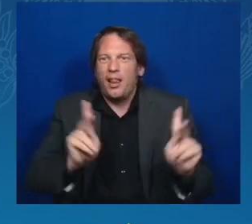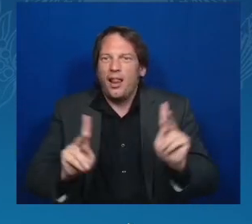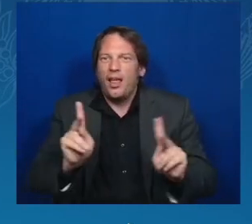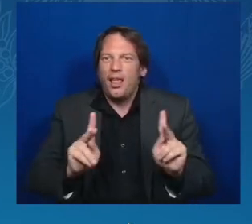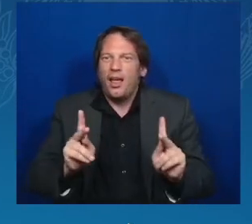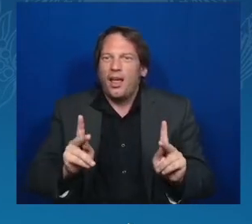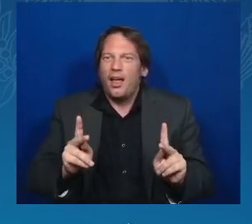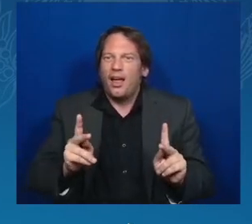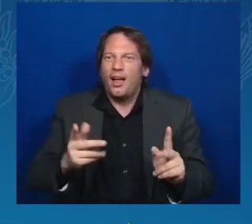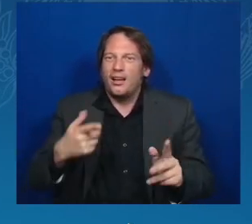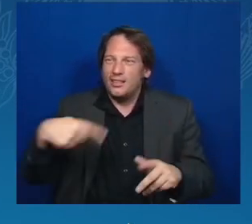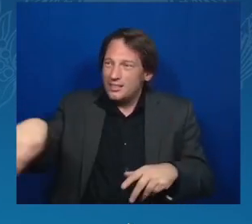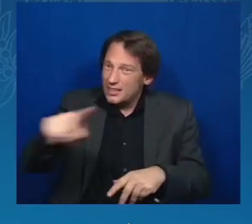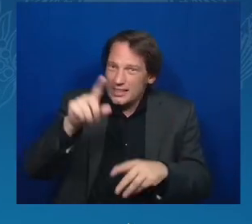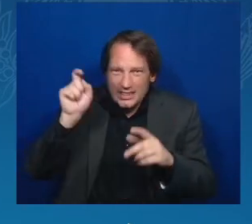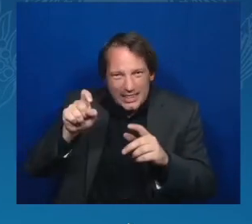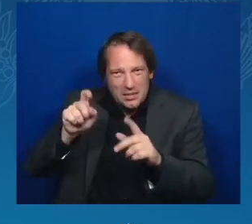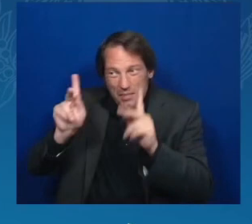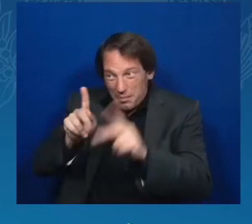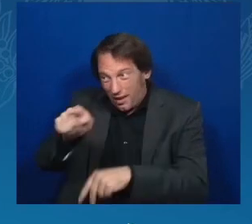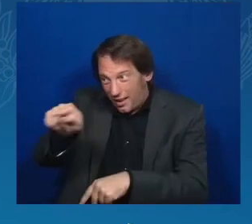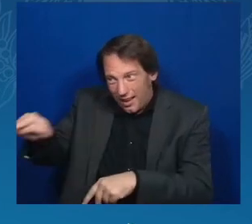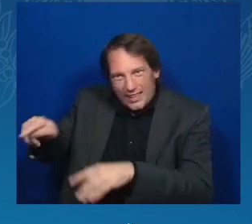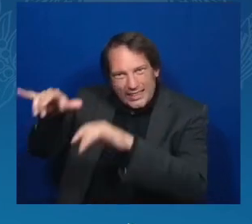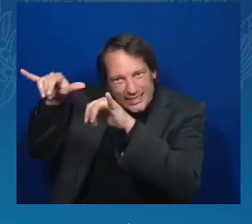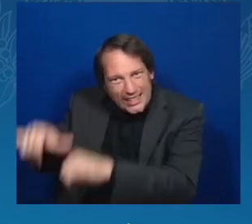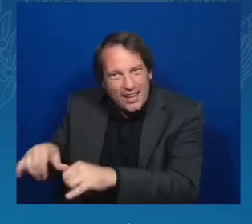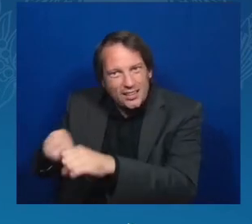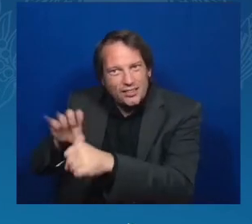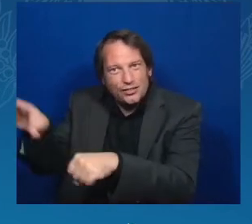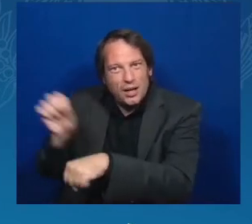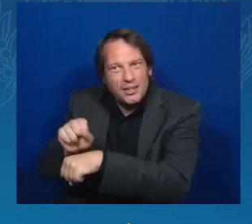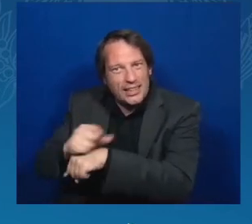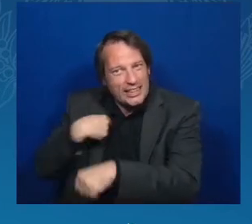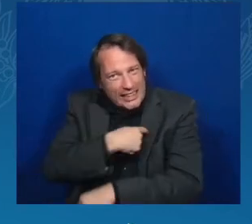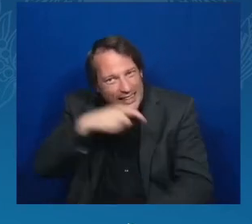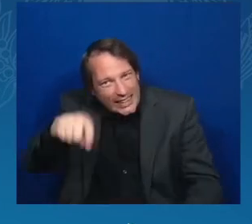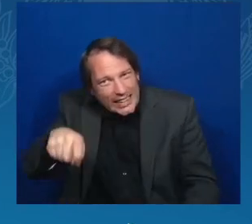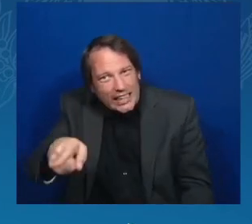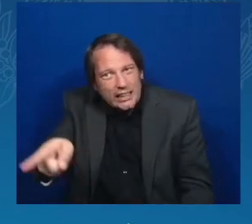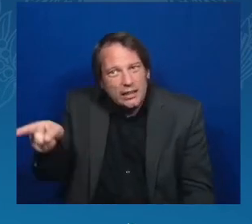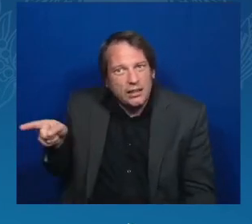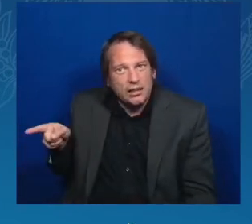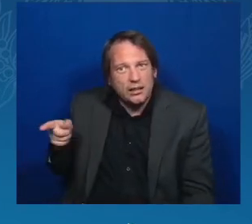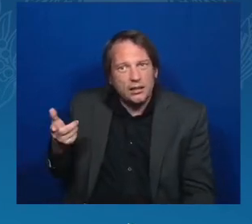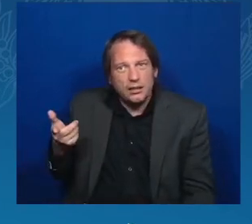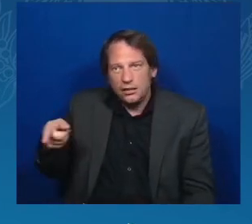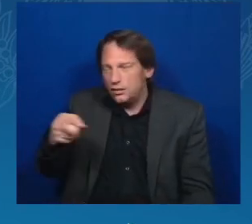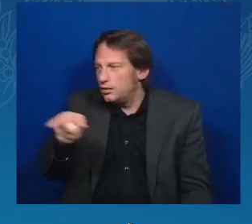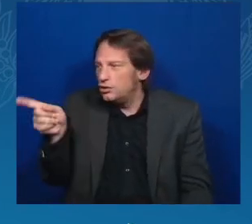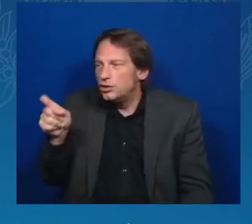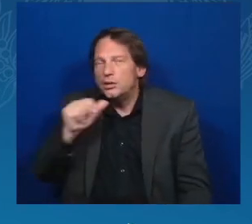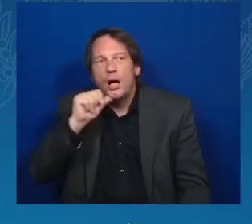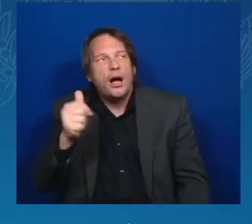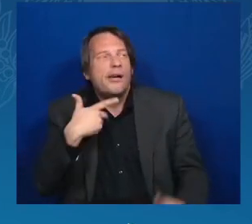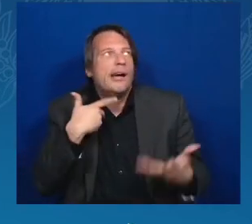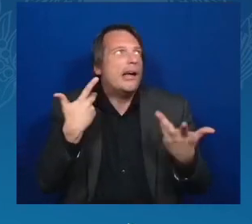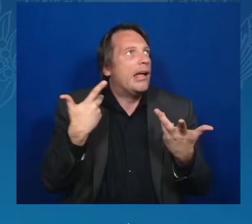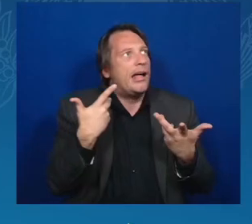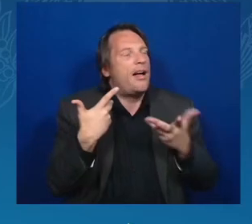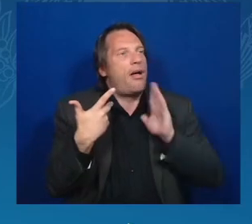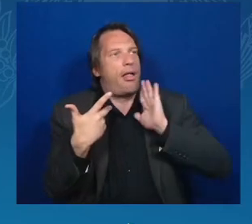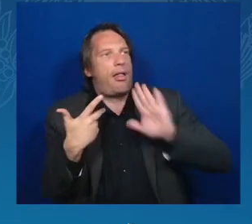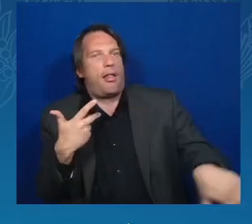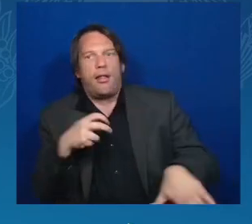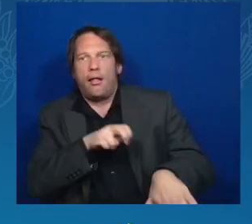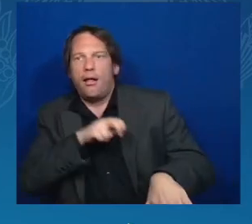you serve or be able to pay your bills. And that's part of the spirit behind the work that we are doing. It's because we know who